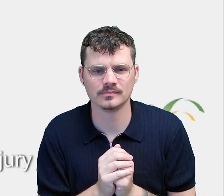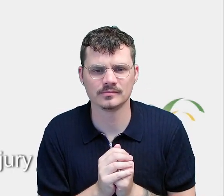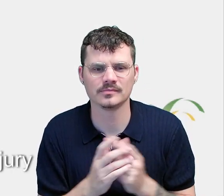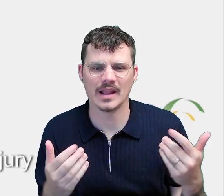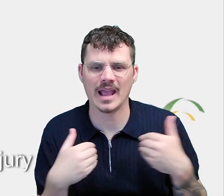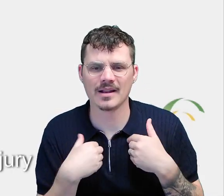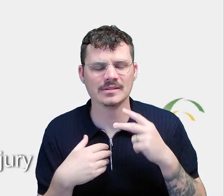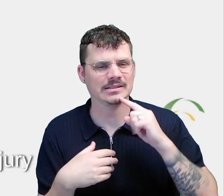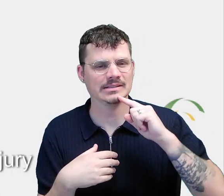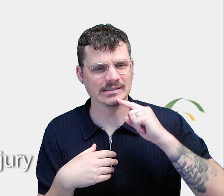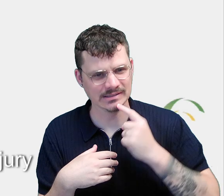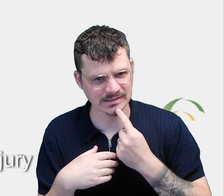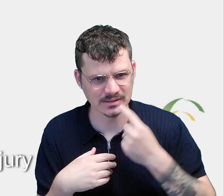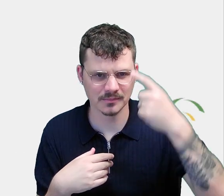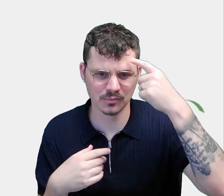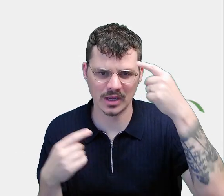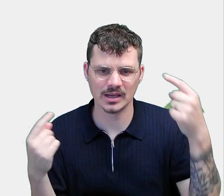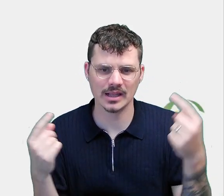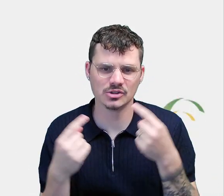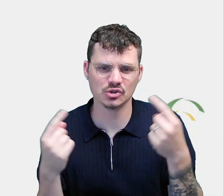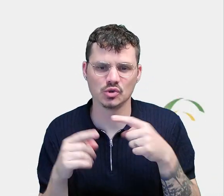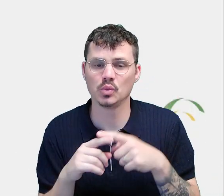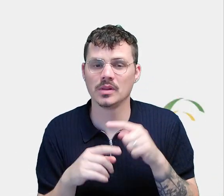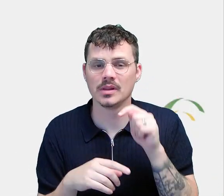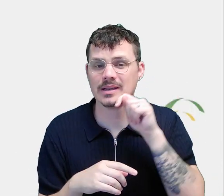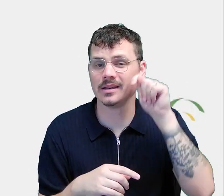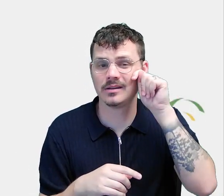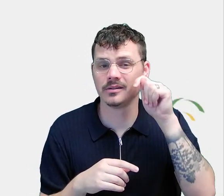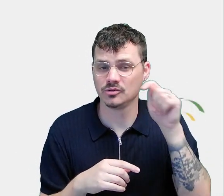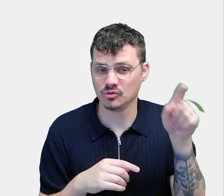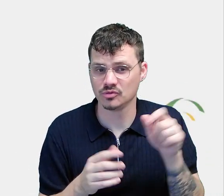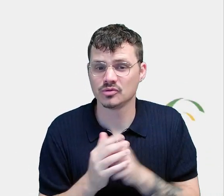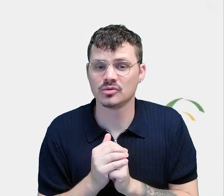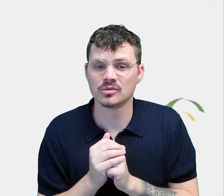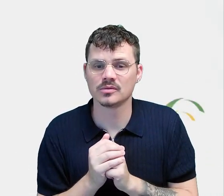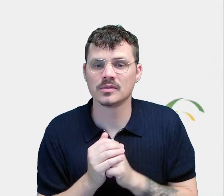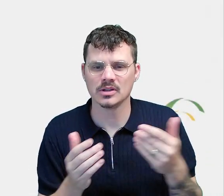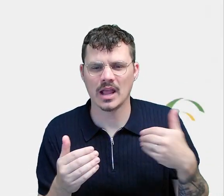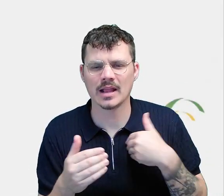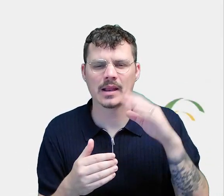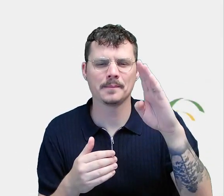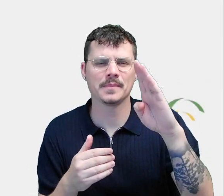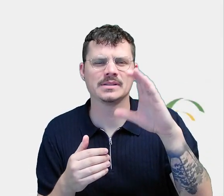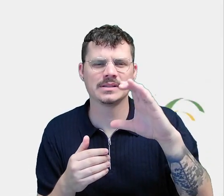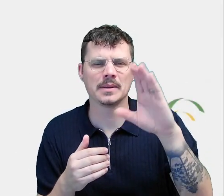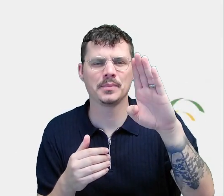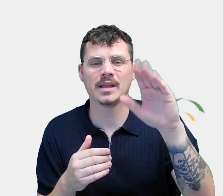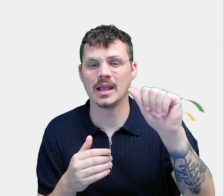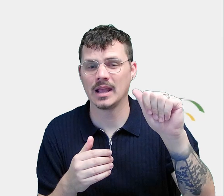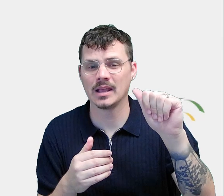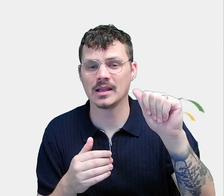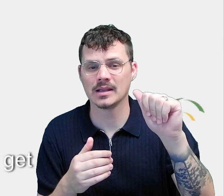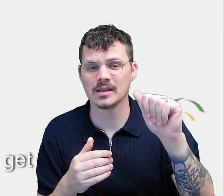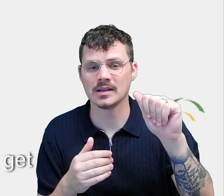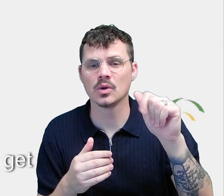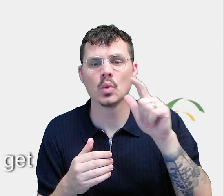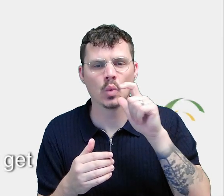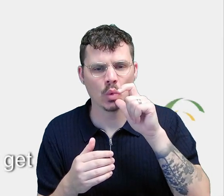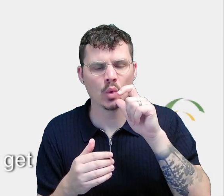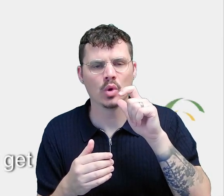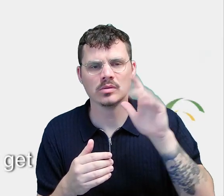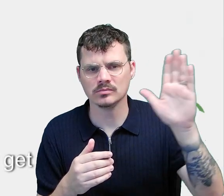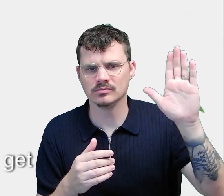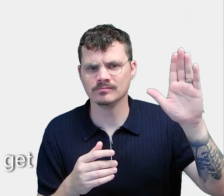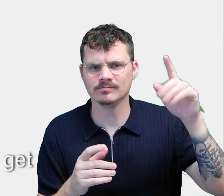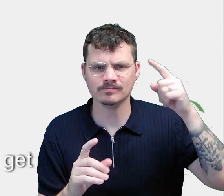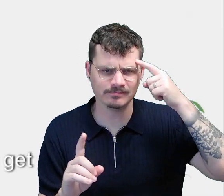She had a very, very serious head injury when she was a teenager, and she had a BCBA who made it her